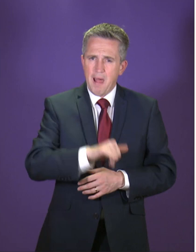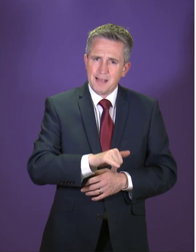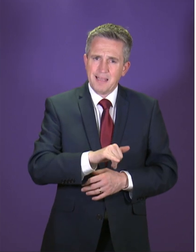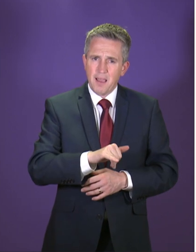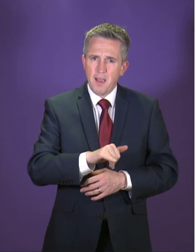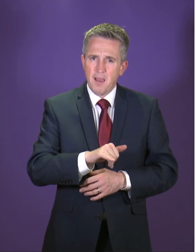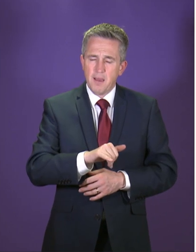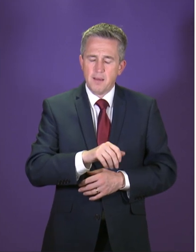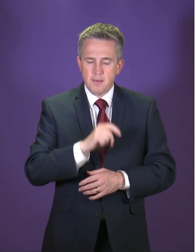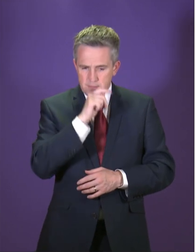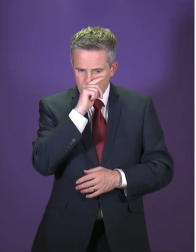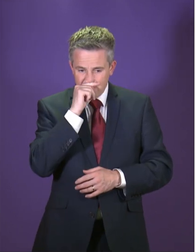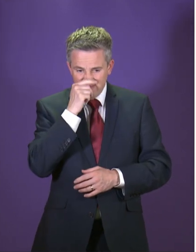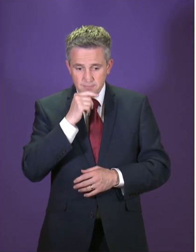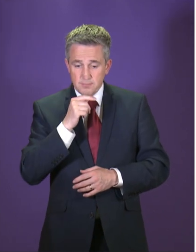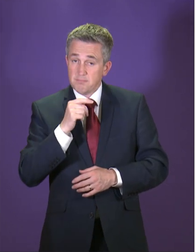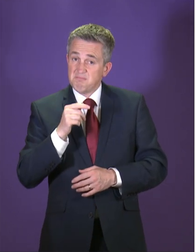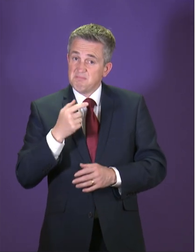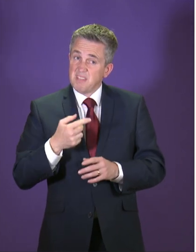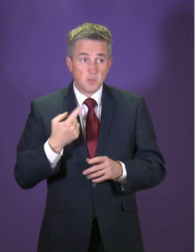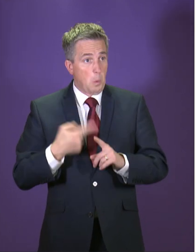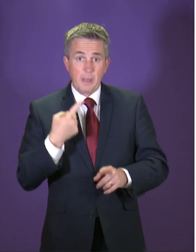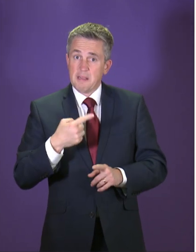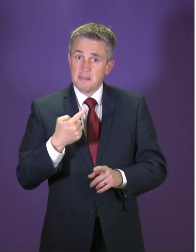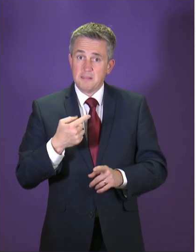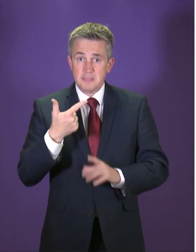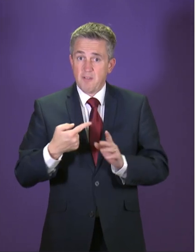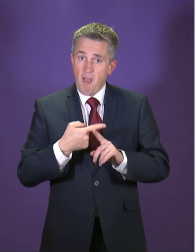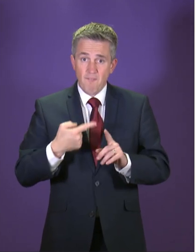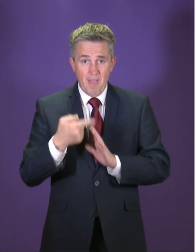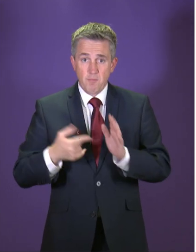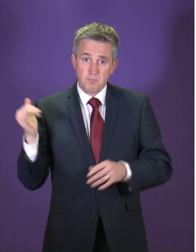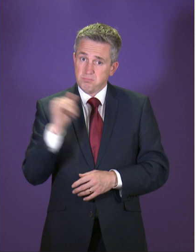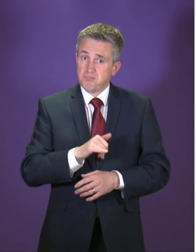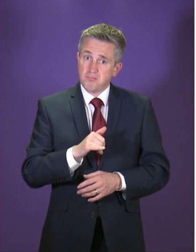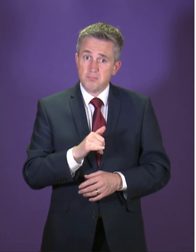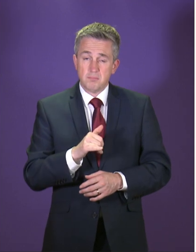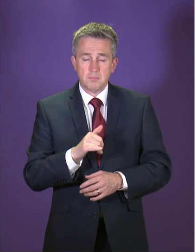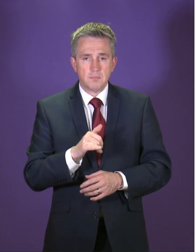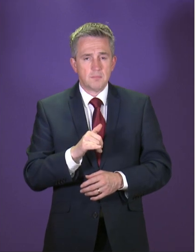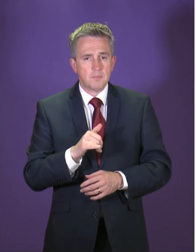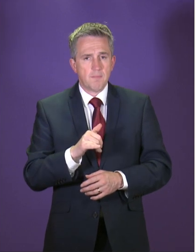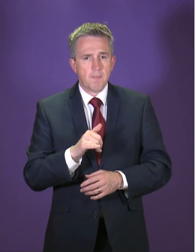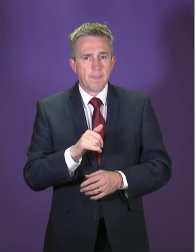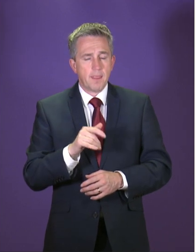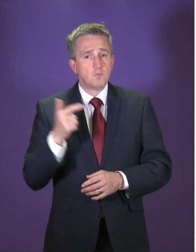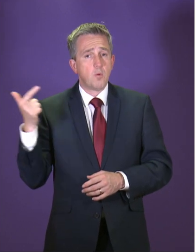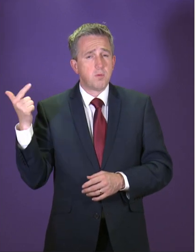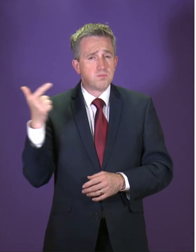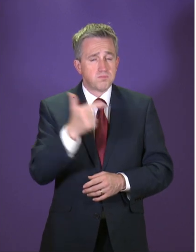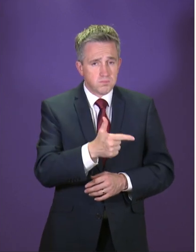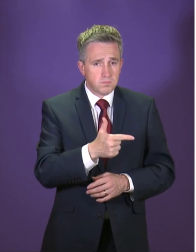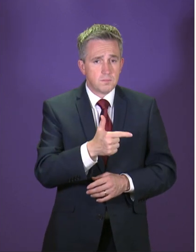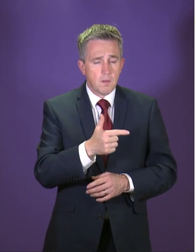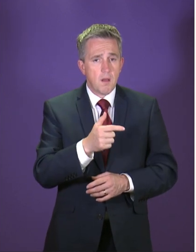Accra. That is how short the world has become. But apart from the distance